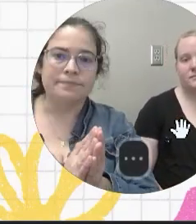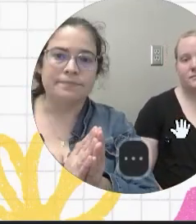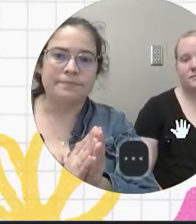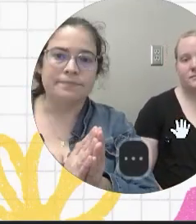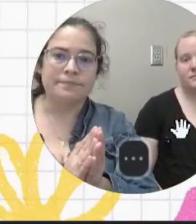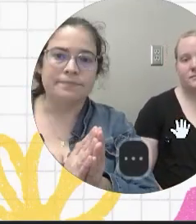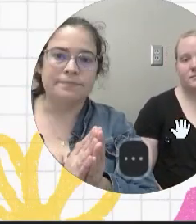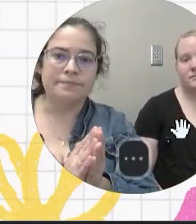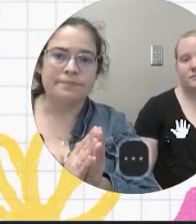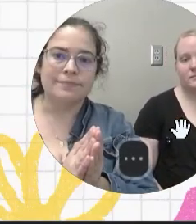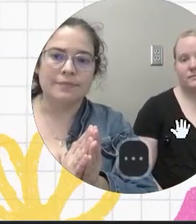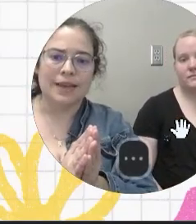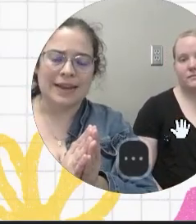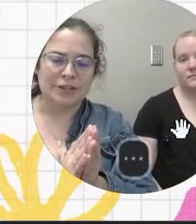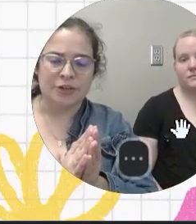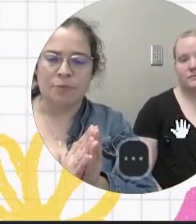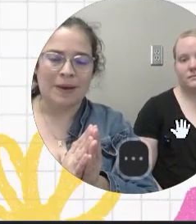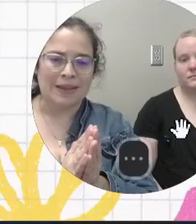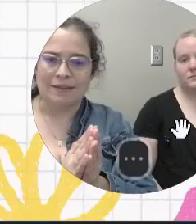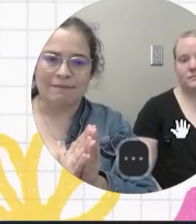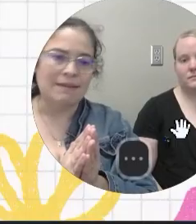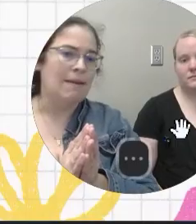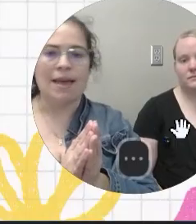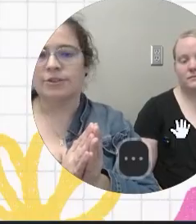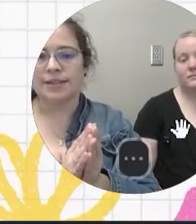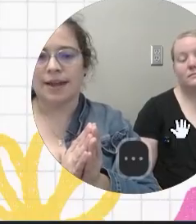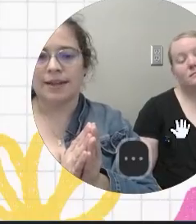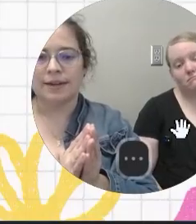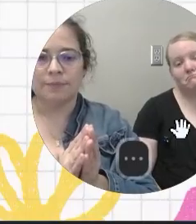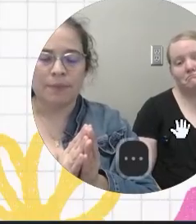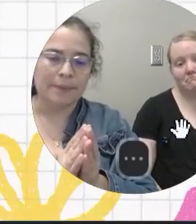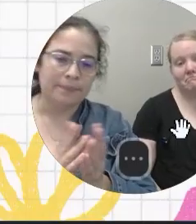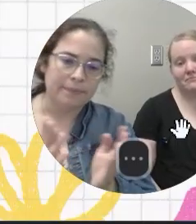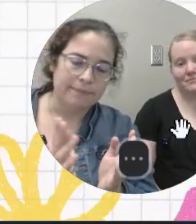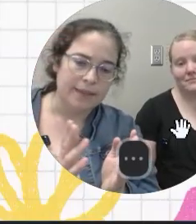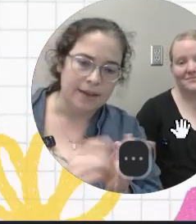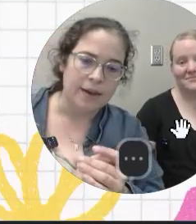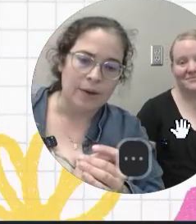So if you have any questions, seriously, please reach out.